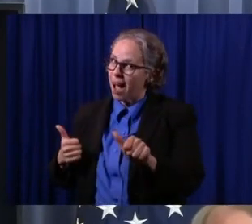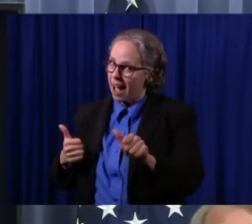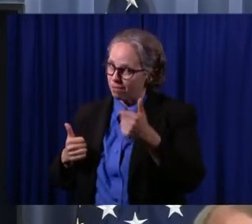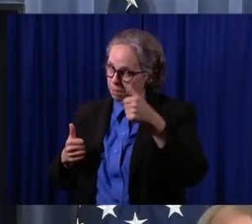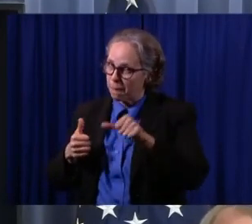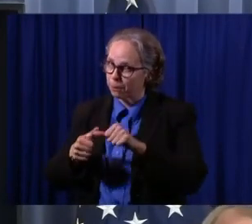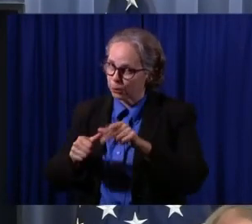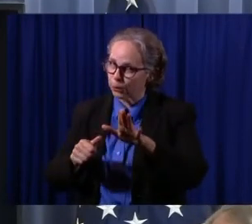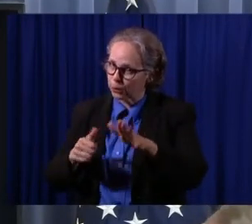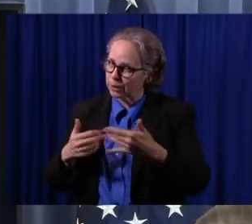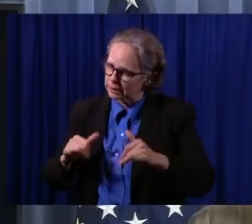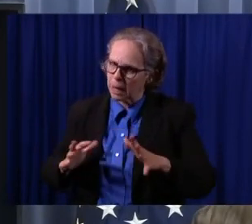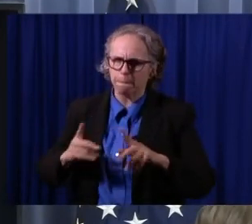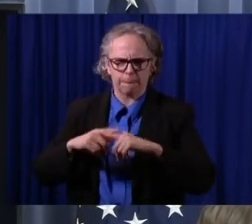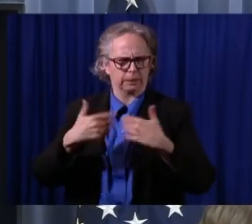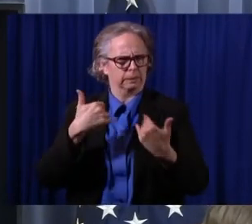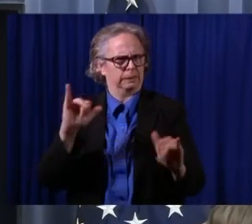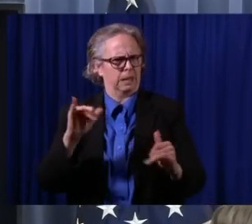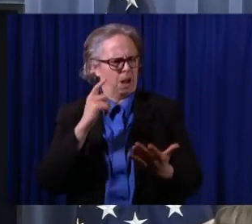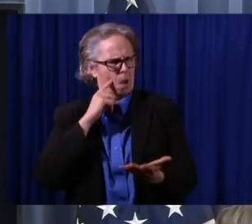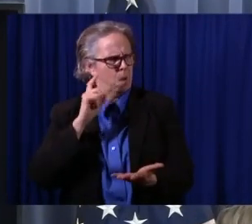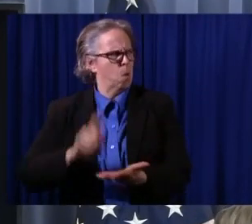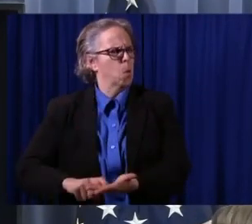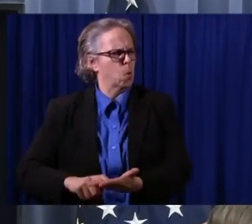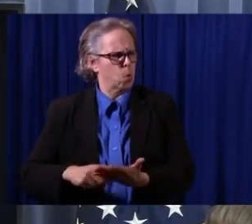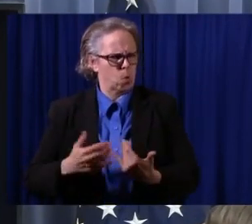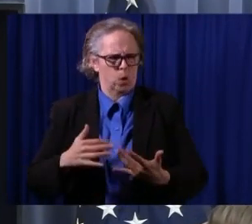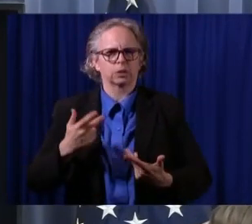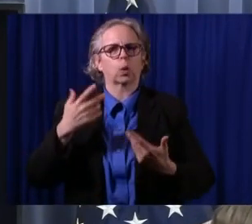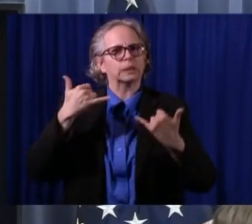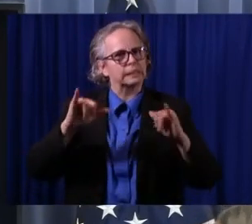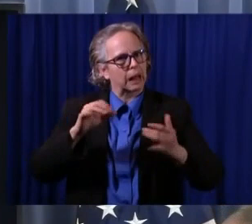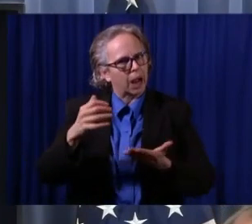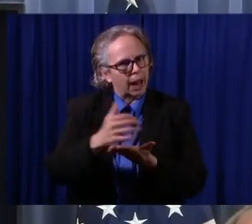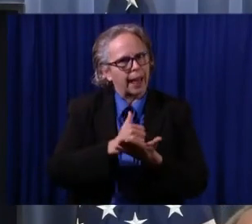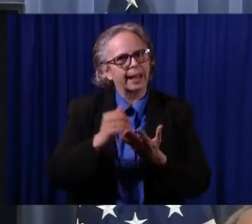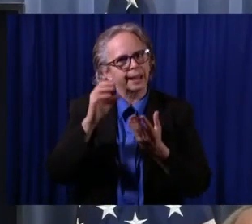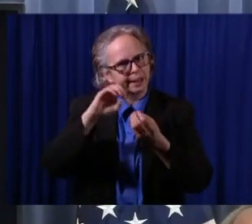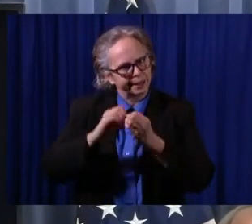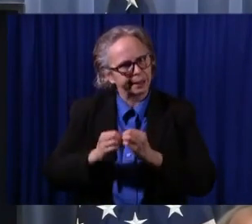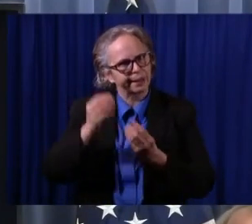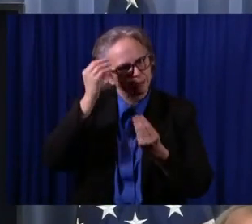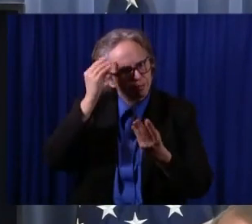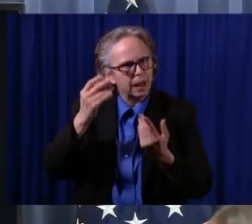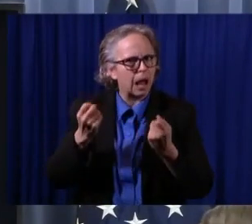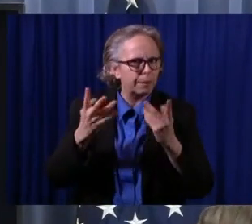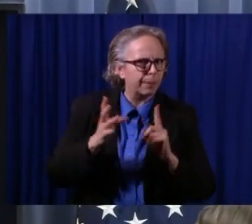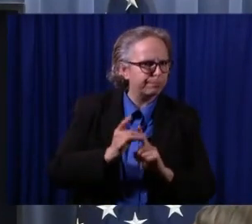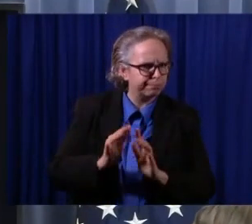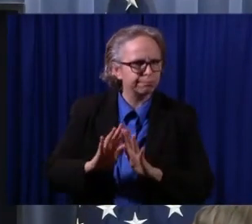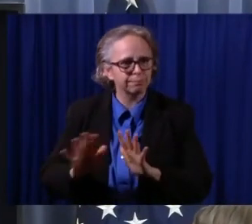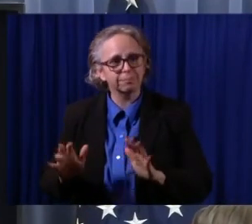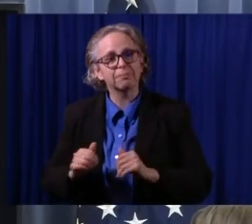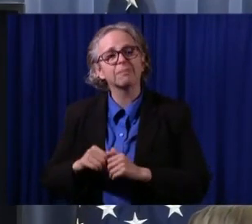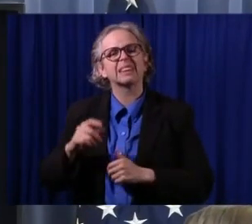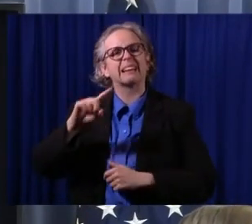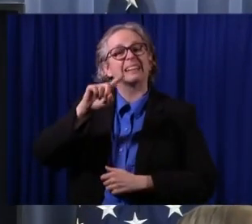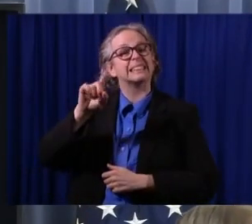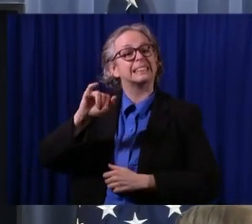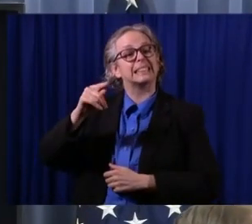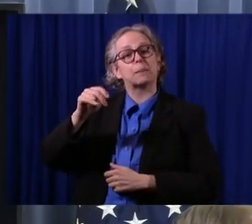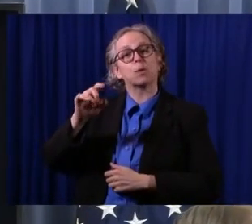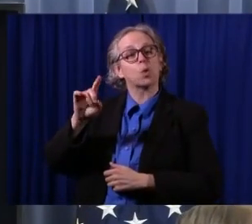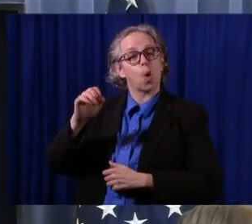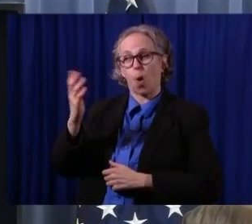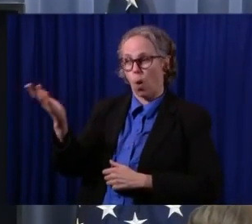I'm showing, but I'm just trying to illustrate what we have here. Let's look at the zip codes for Warren. Again,